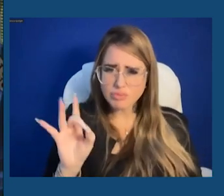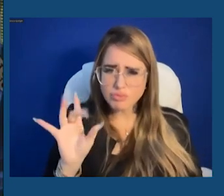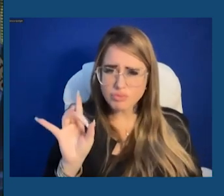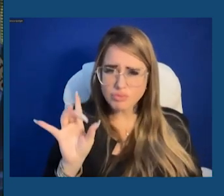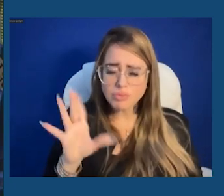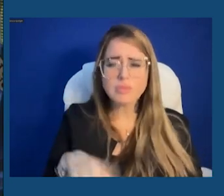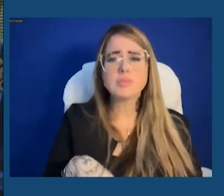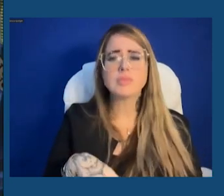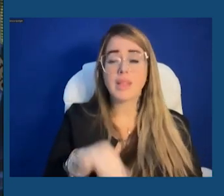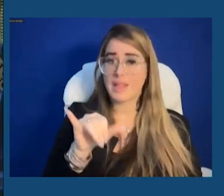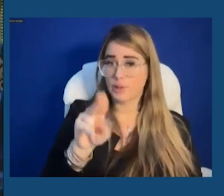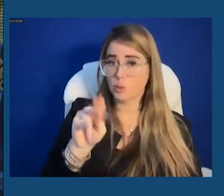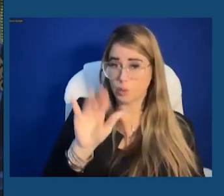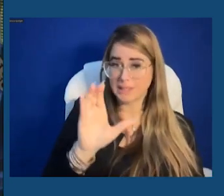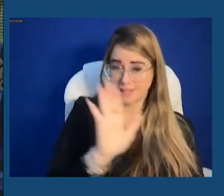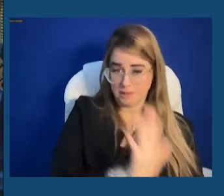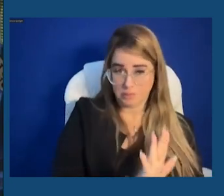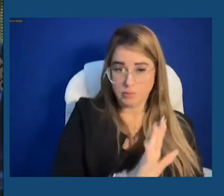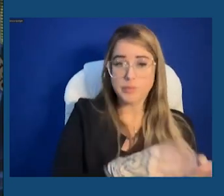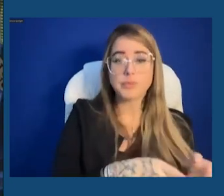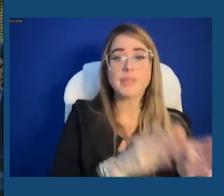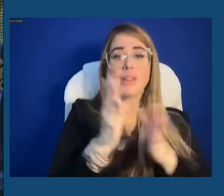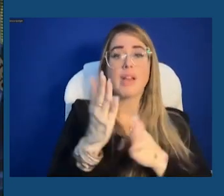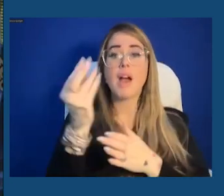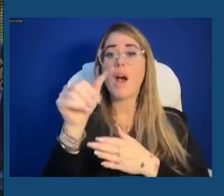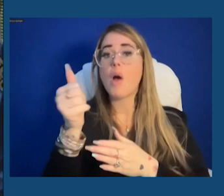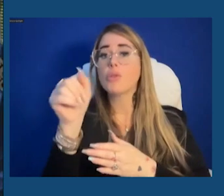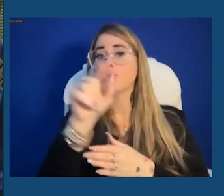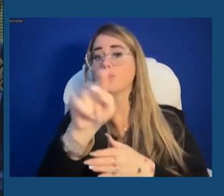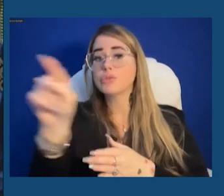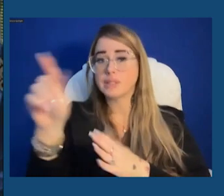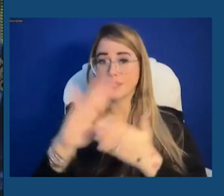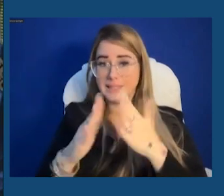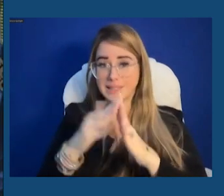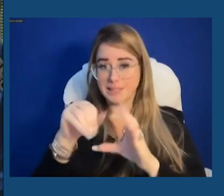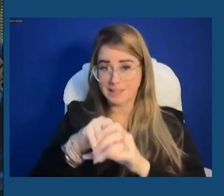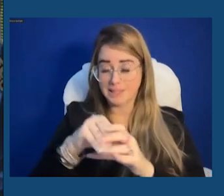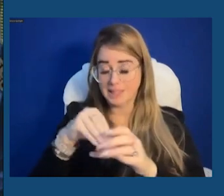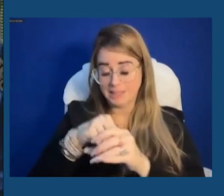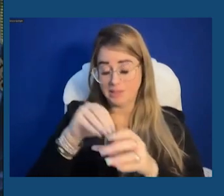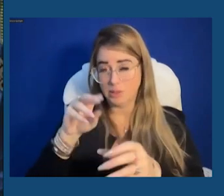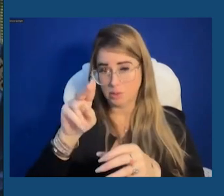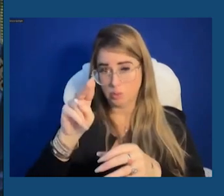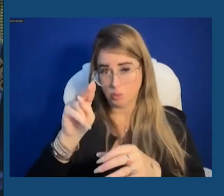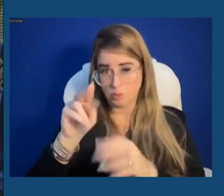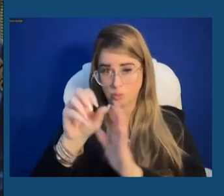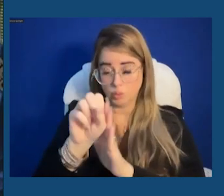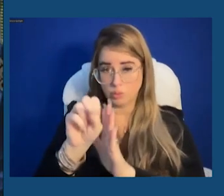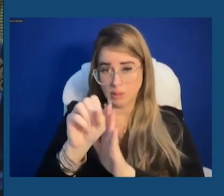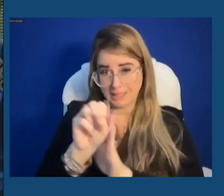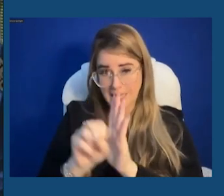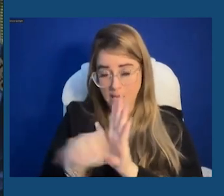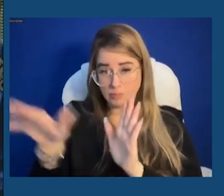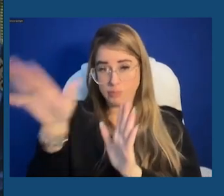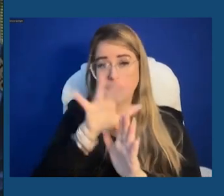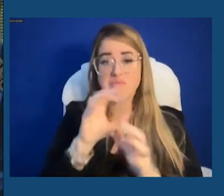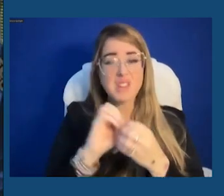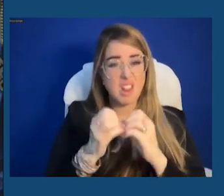this is in the city, outside the city, rest of state, the numbers are about what they were during the